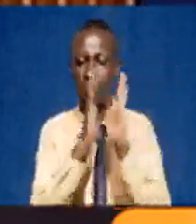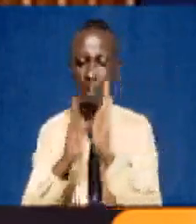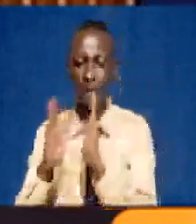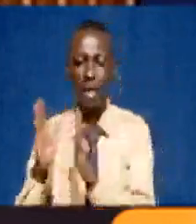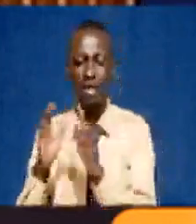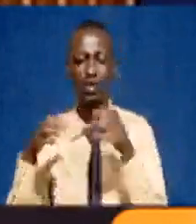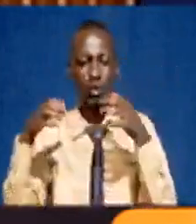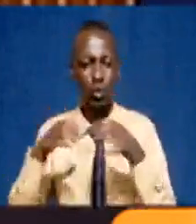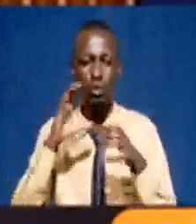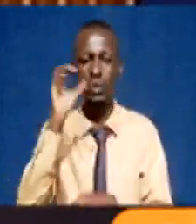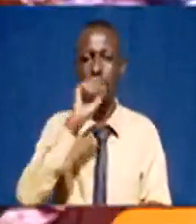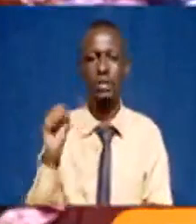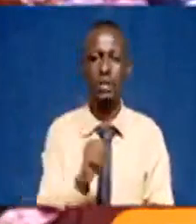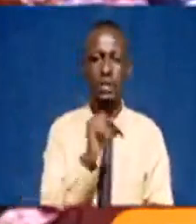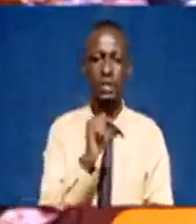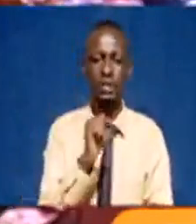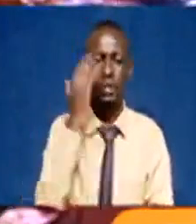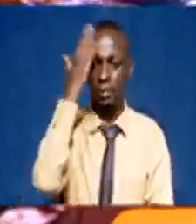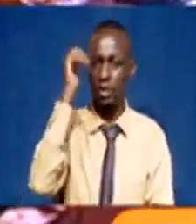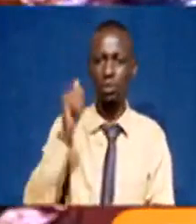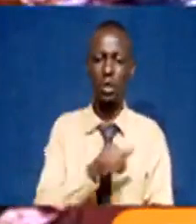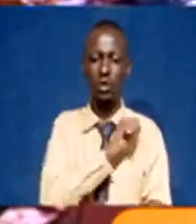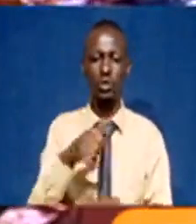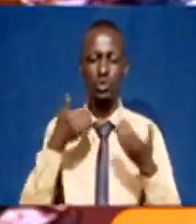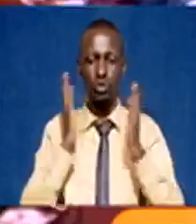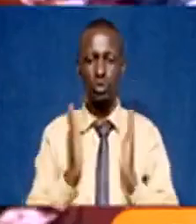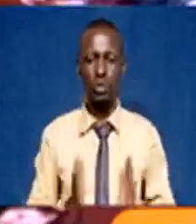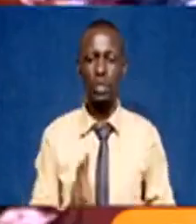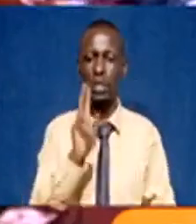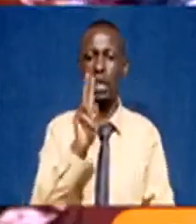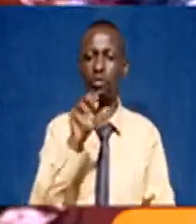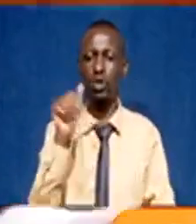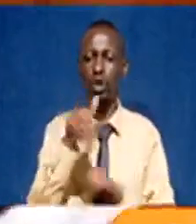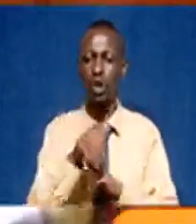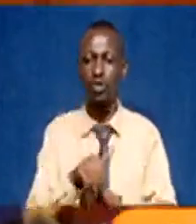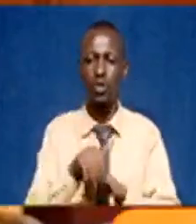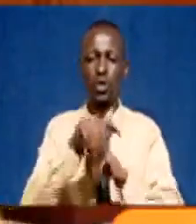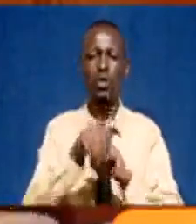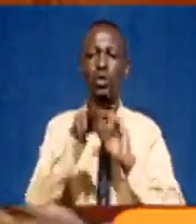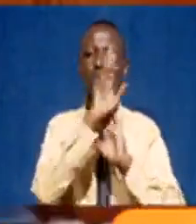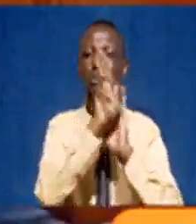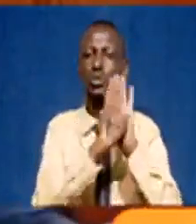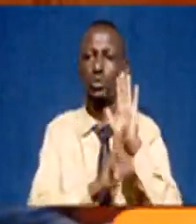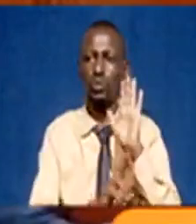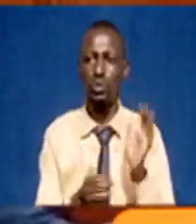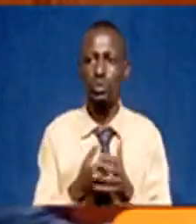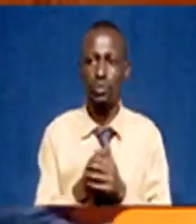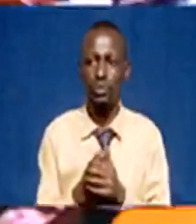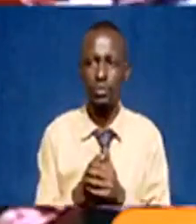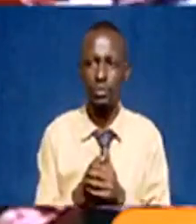Speaker, I don't know whether the Senator Veronica is in order to mislead this House and the